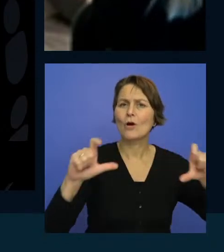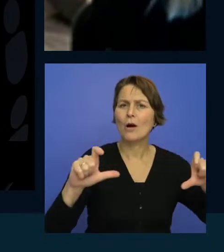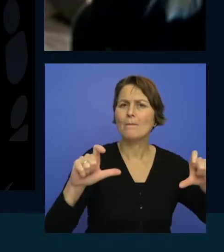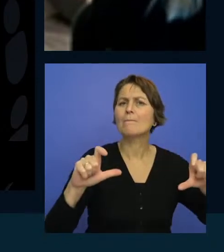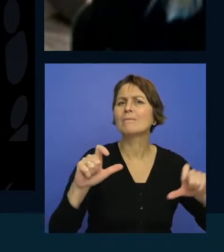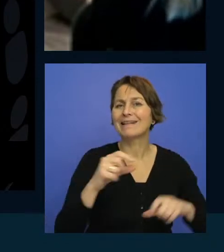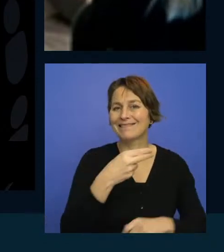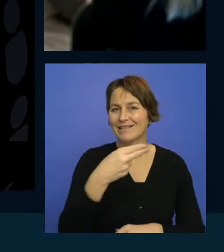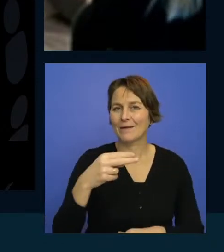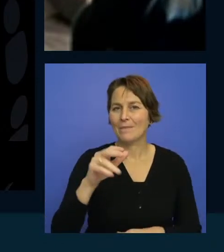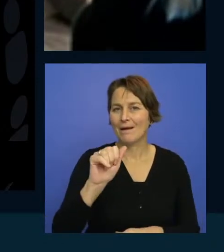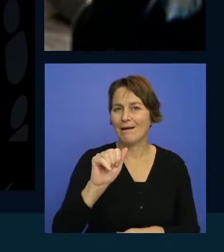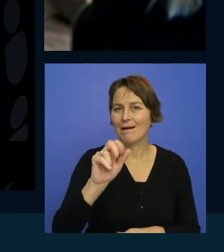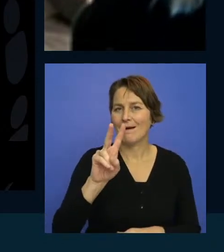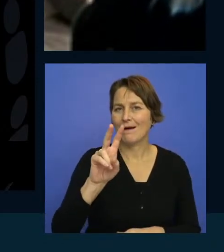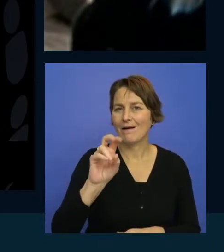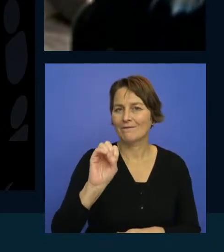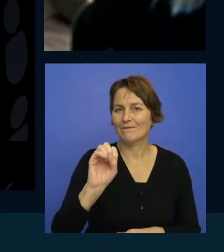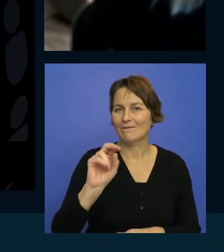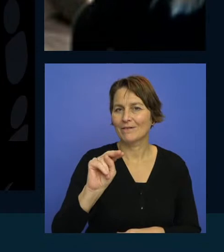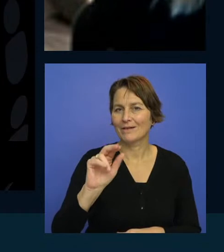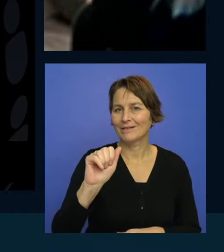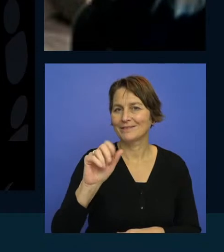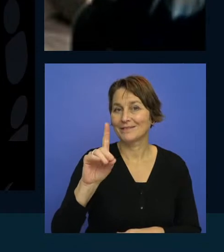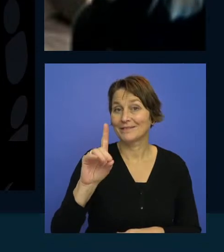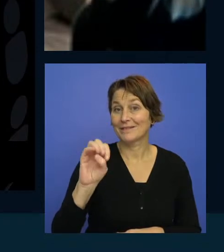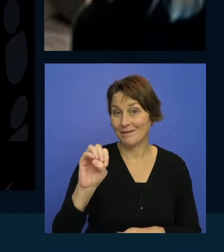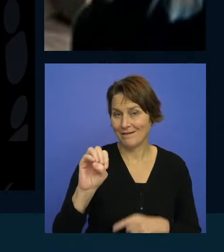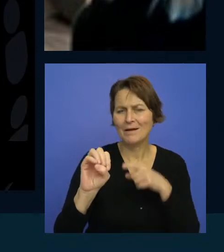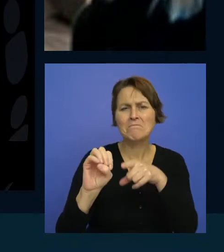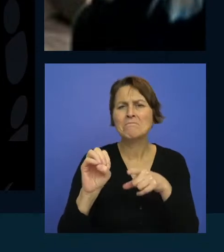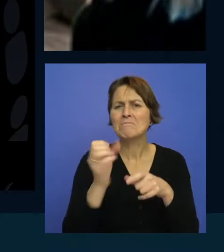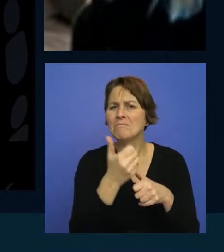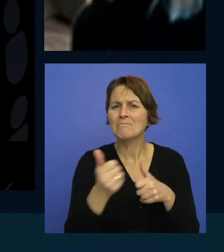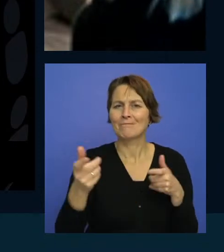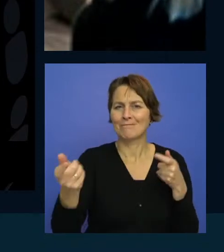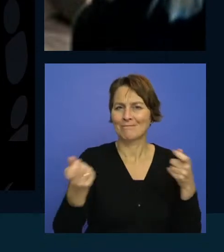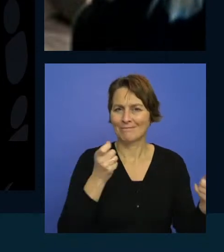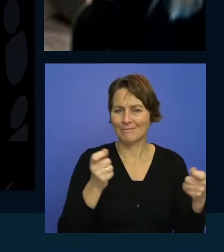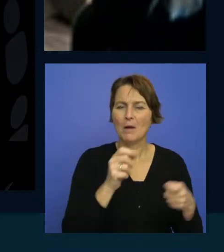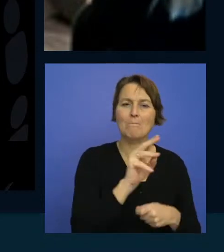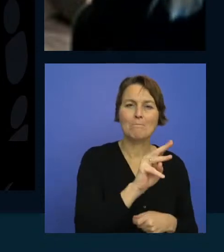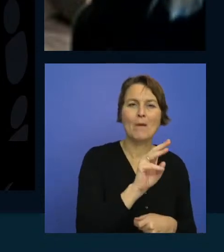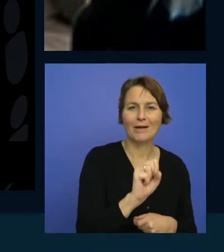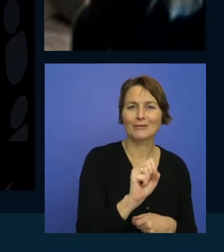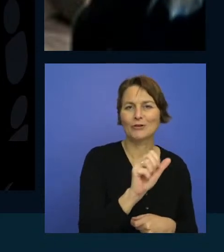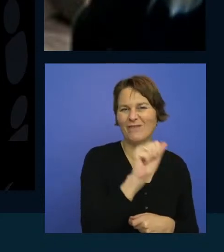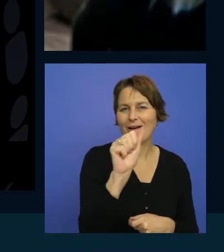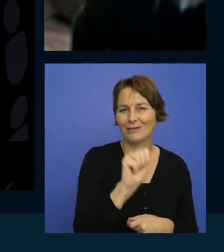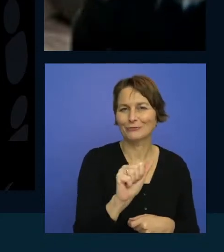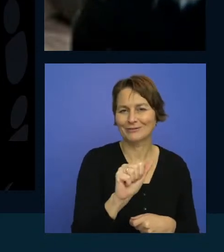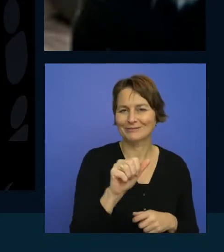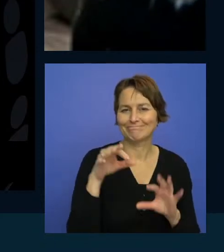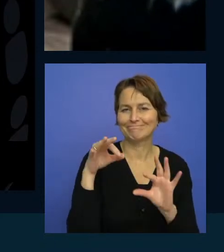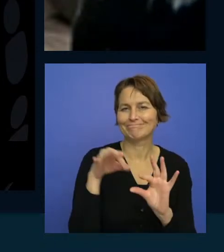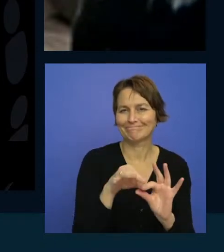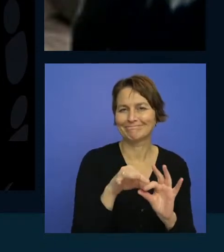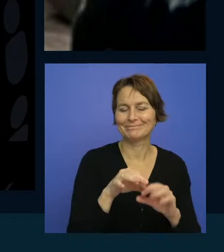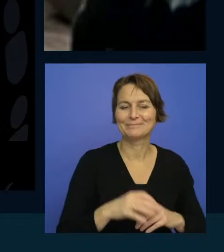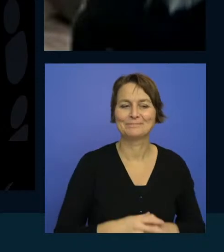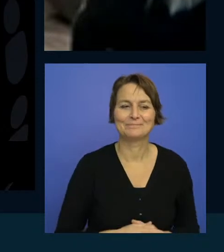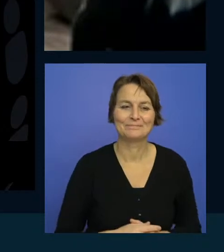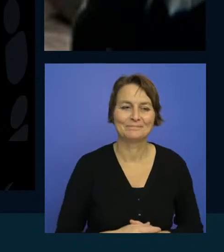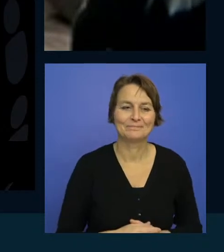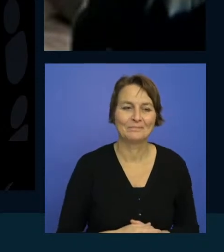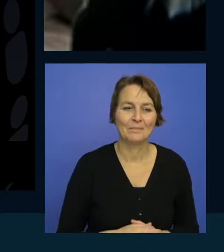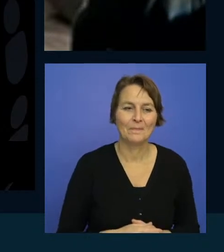owned partly by Accenture and Microsoft, a joint venture. And I work with